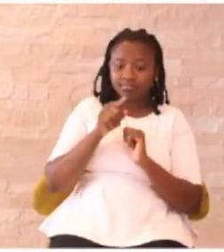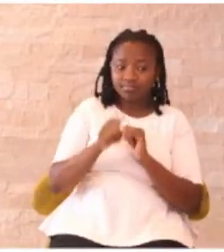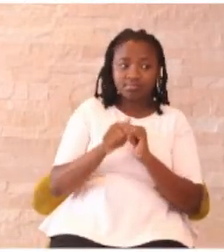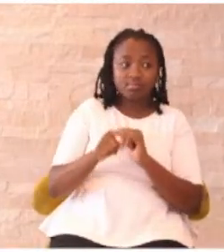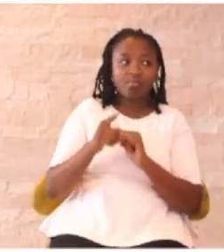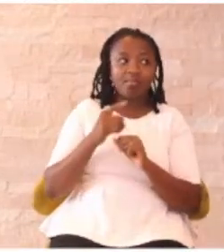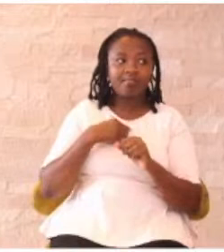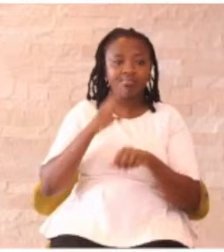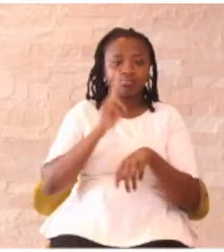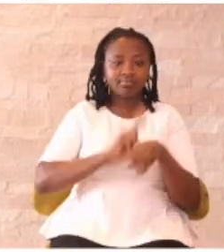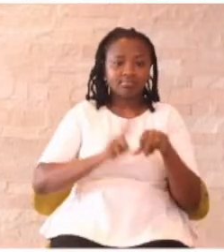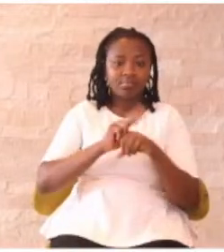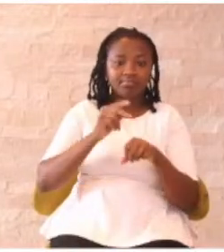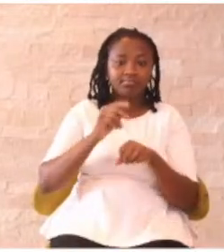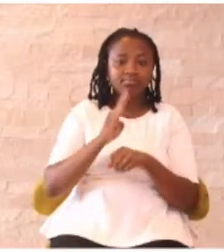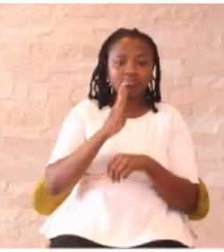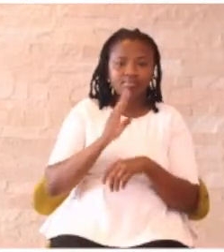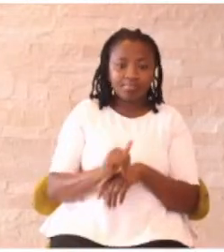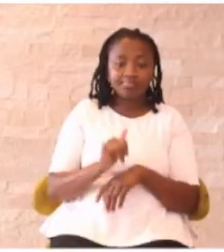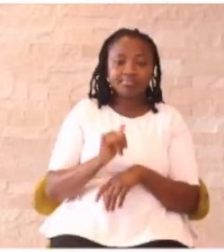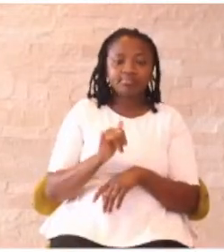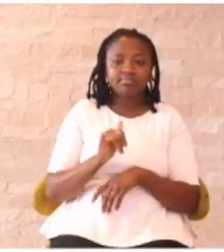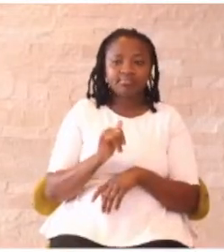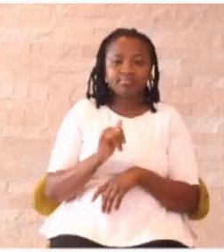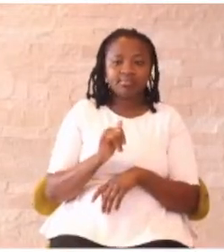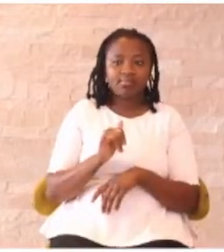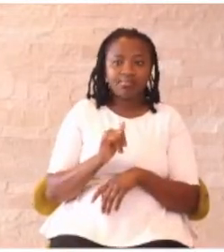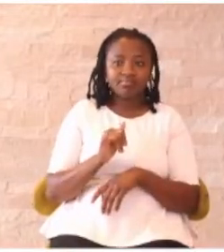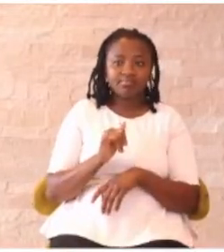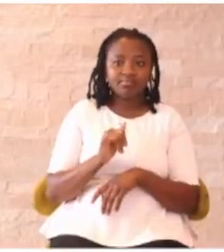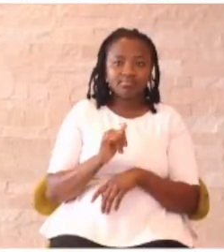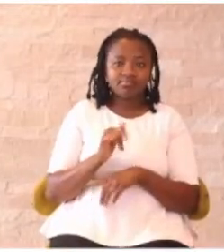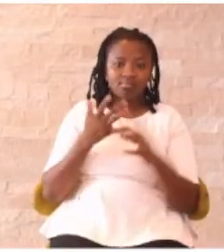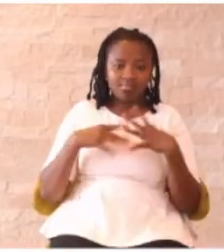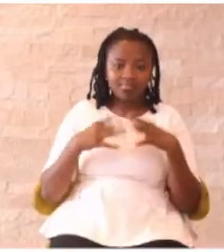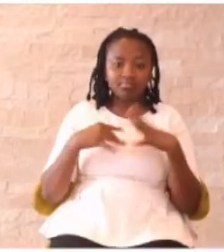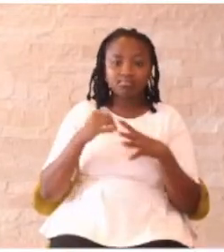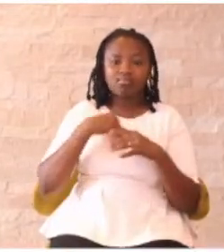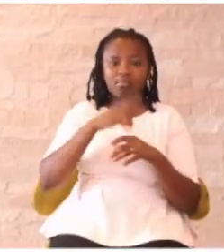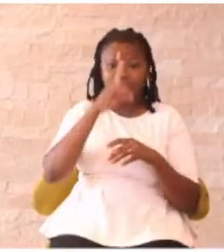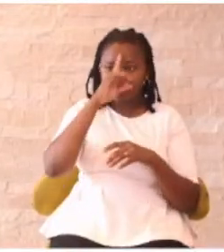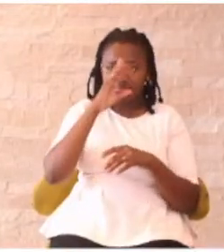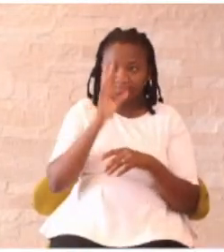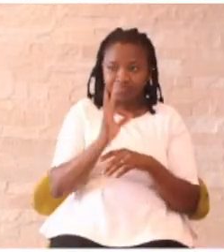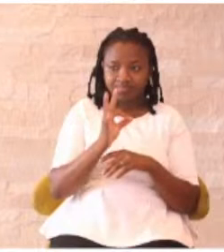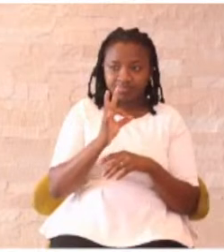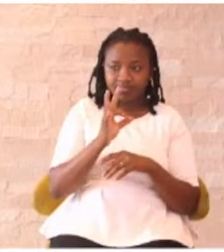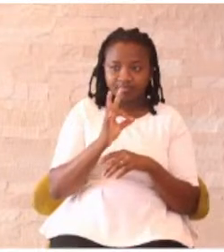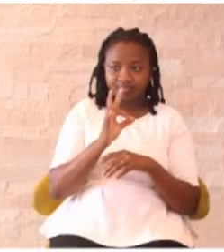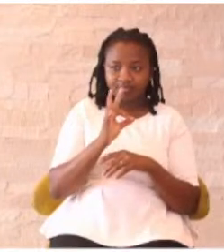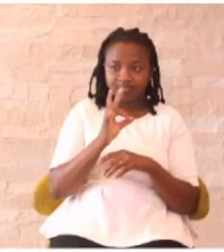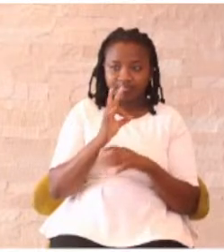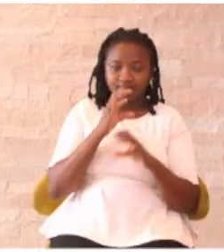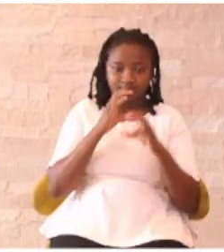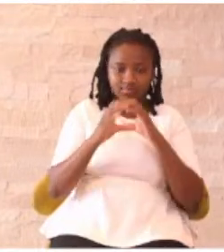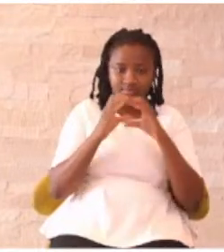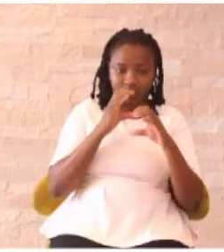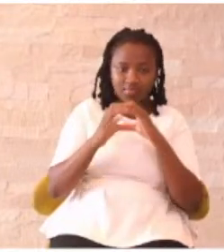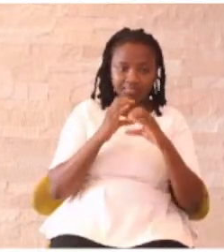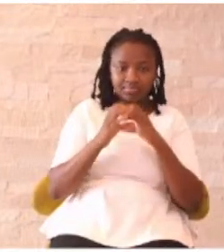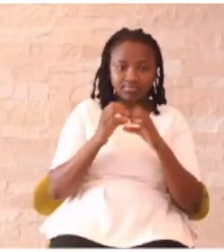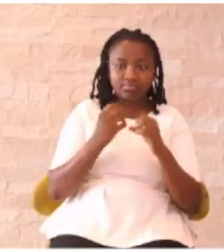by CBOs to communicate their deaf members to solve the communication